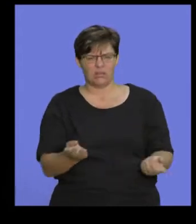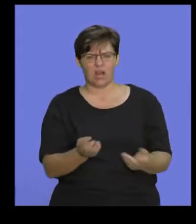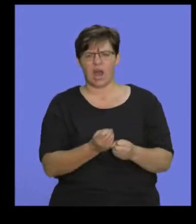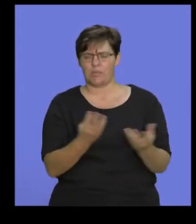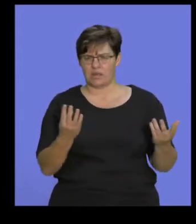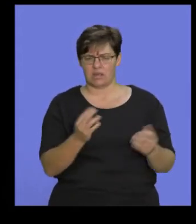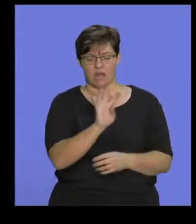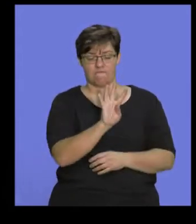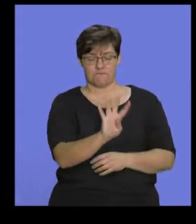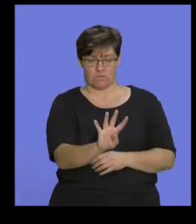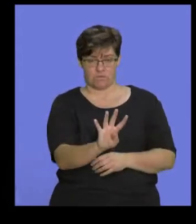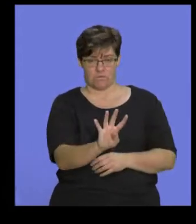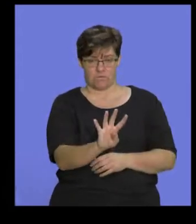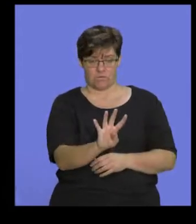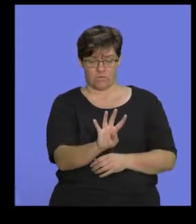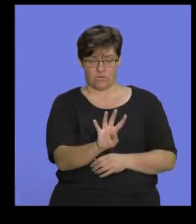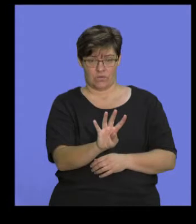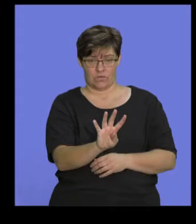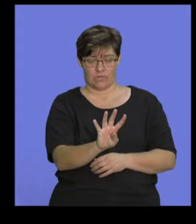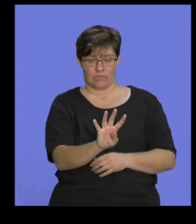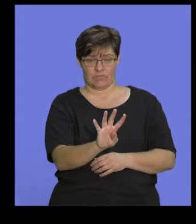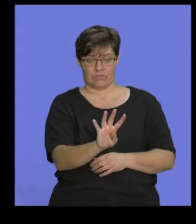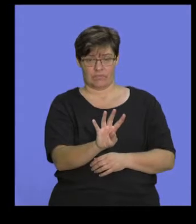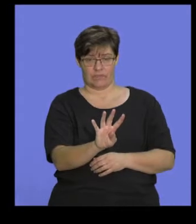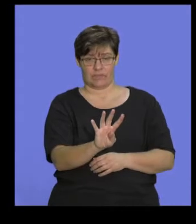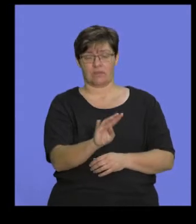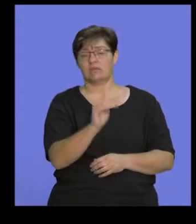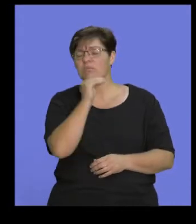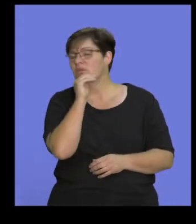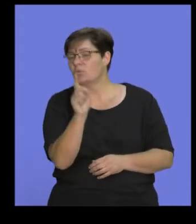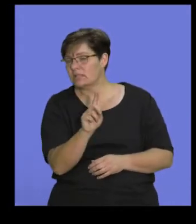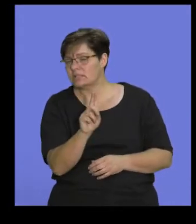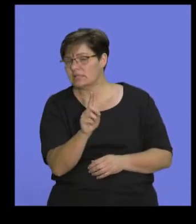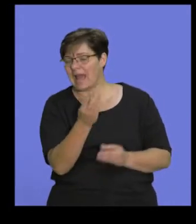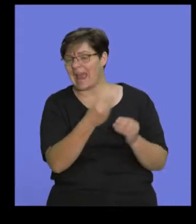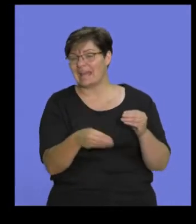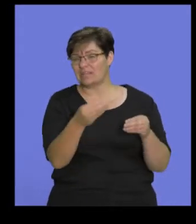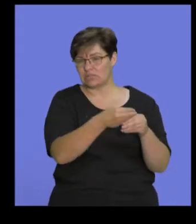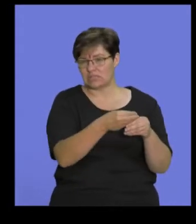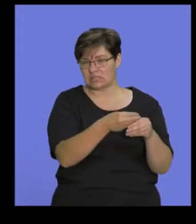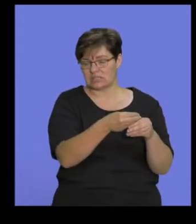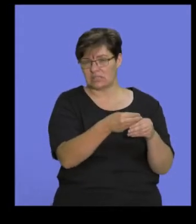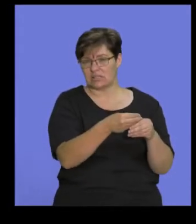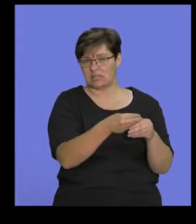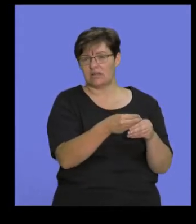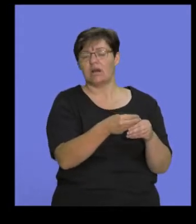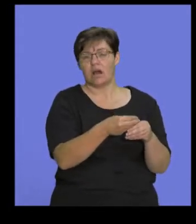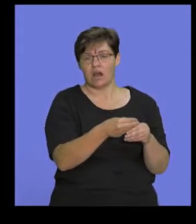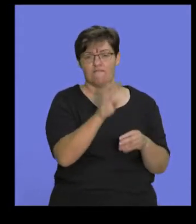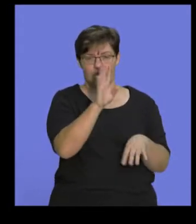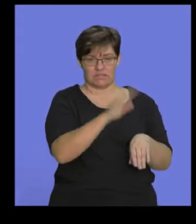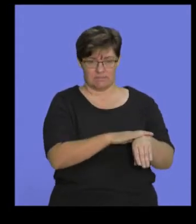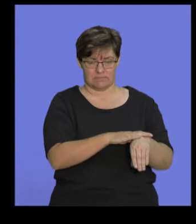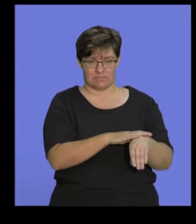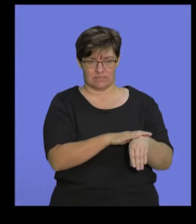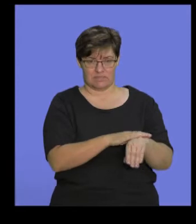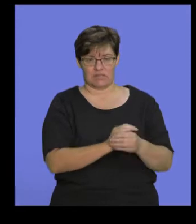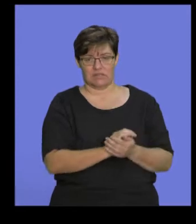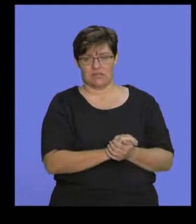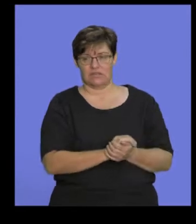year. We have 4 quarters, right? And that means you are getting the interest in every year 4